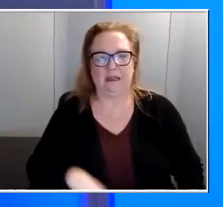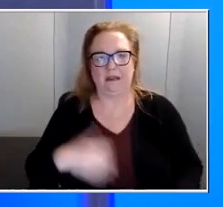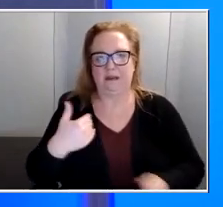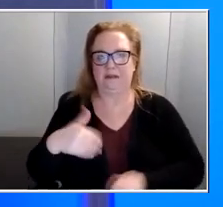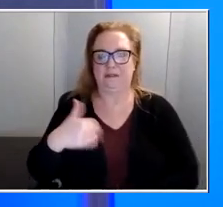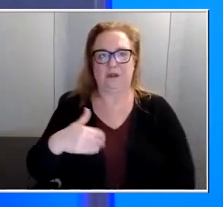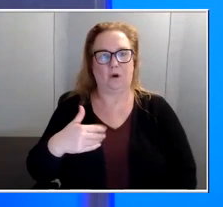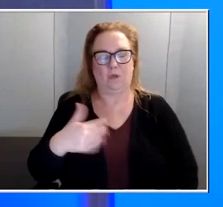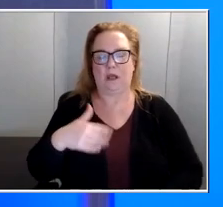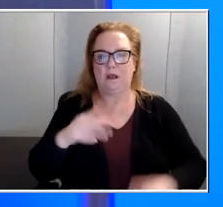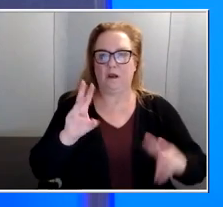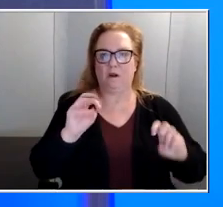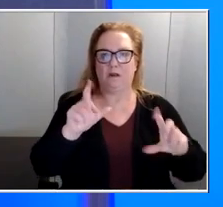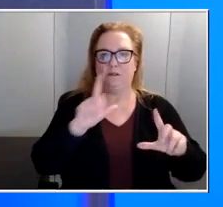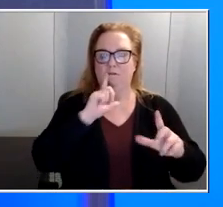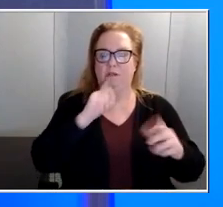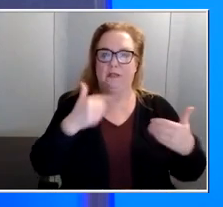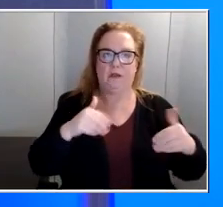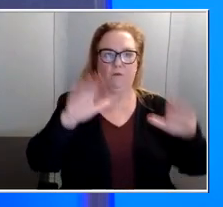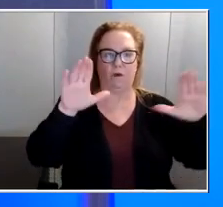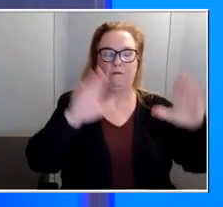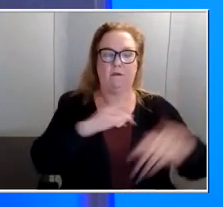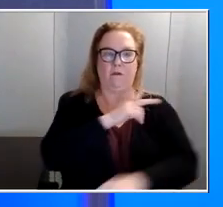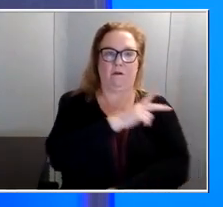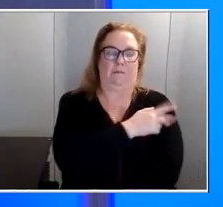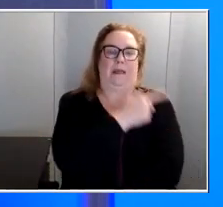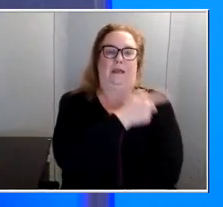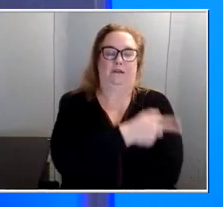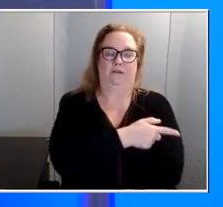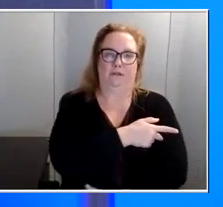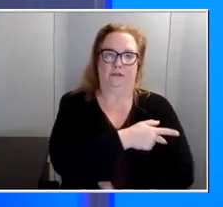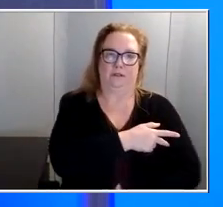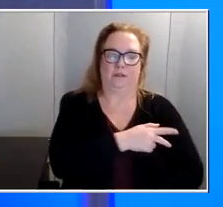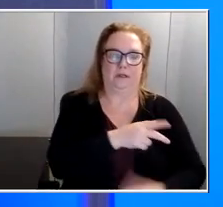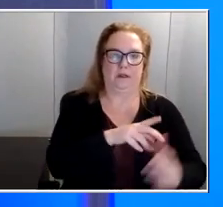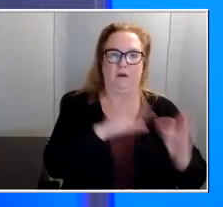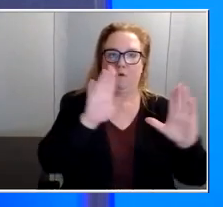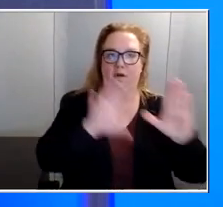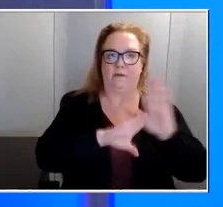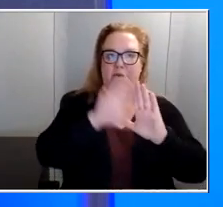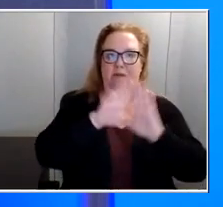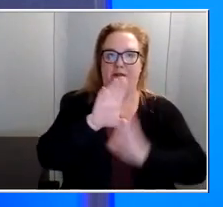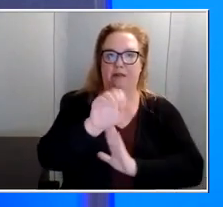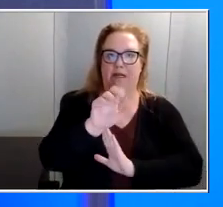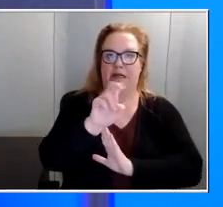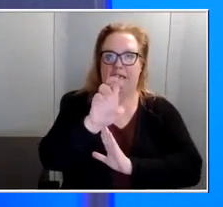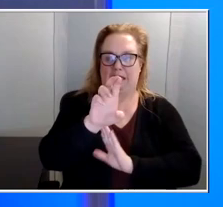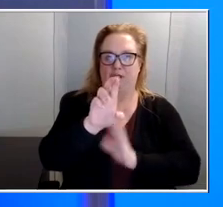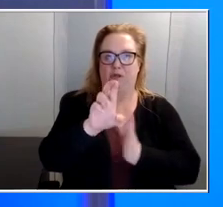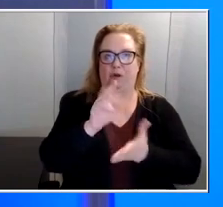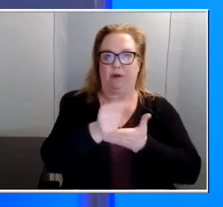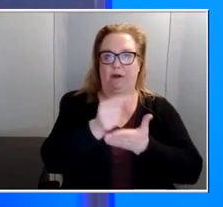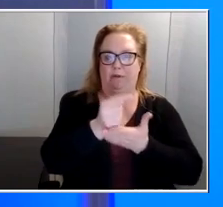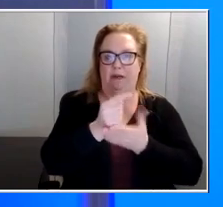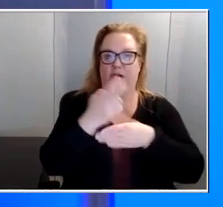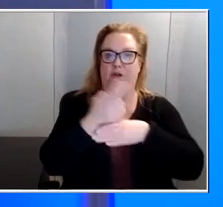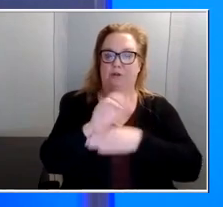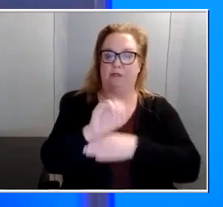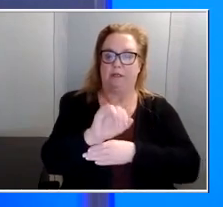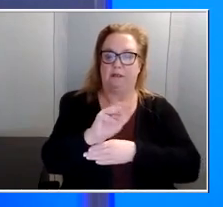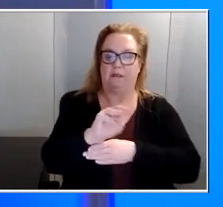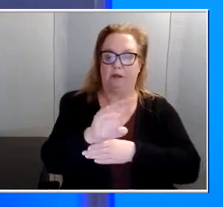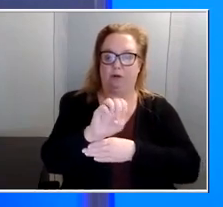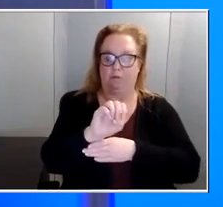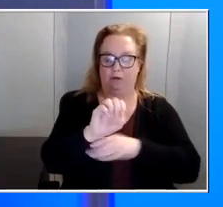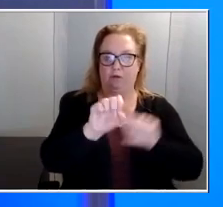this is a time of riches for our patients, an extraordinary development in cancer therapeutics using the immune system to kill these